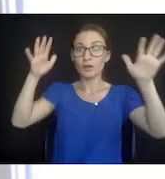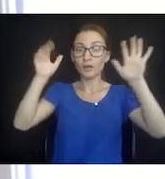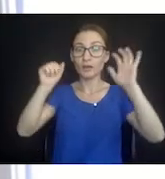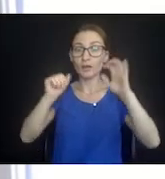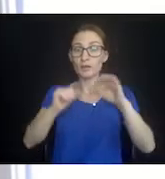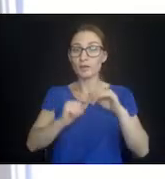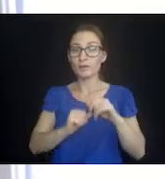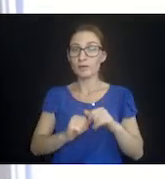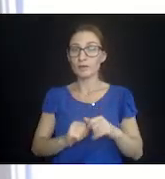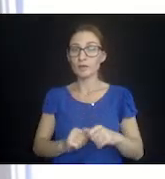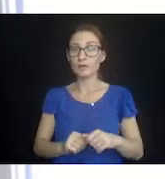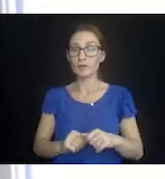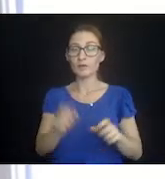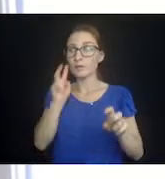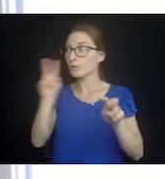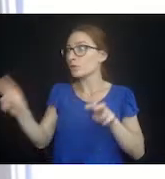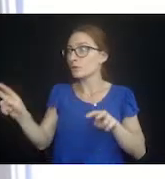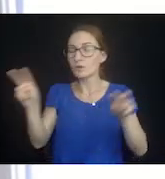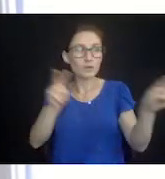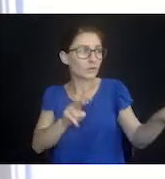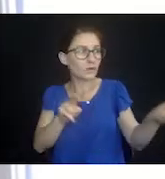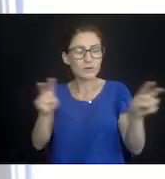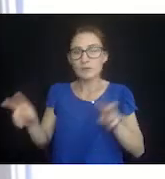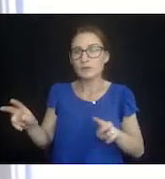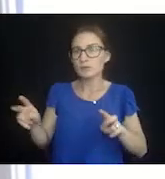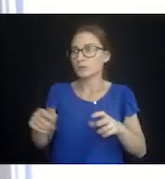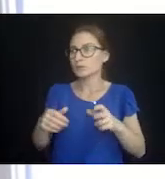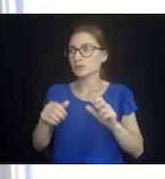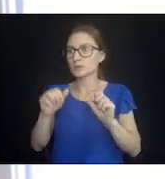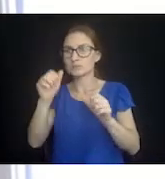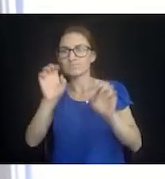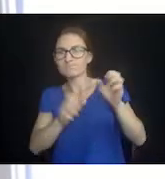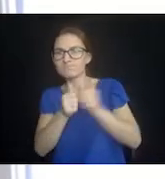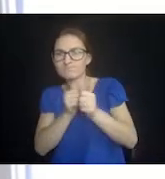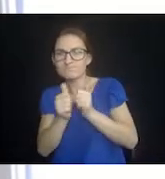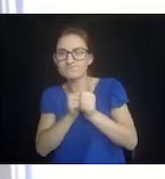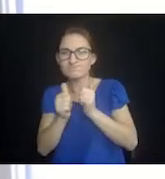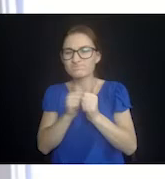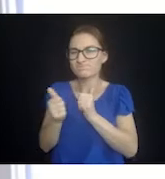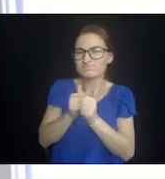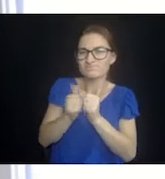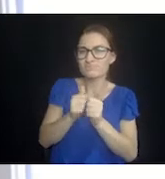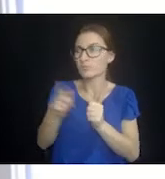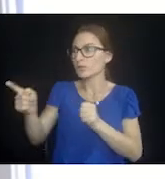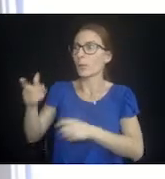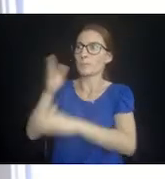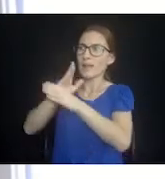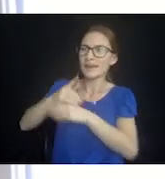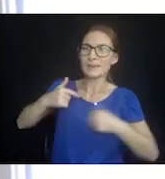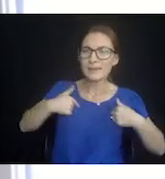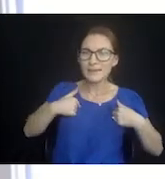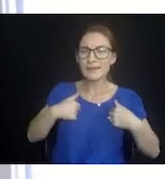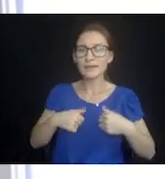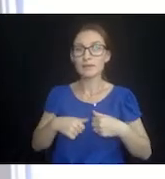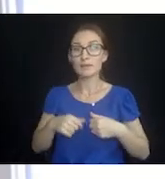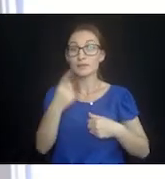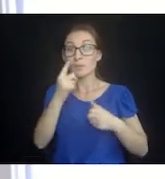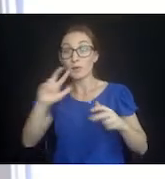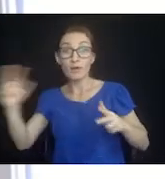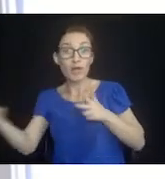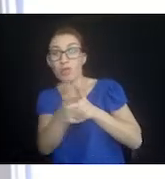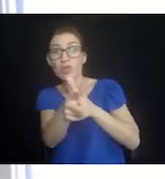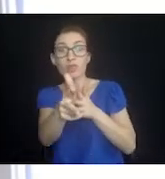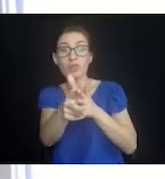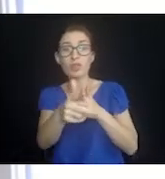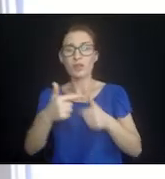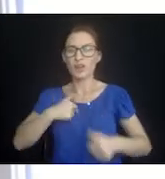pattern. And I started to get anxious. I started to look at the other drivers in a more competitive